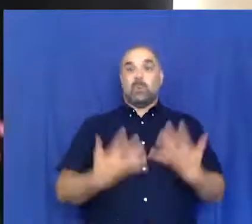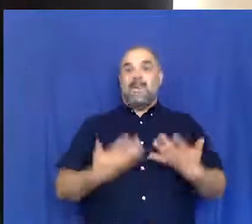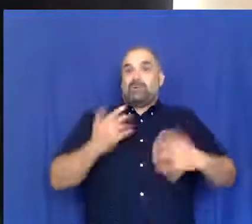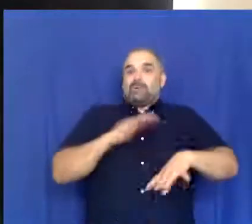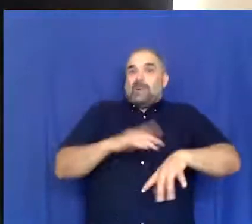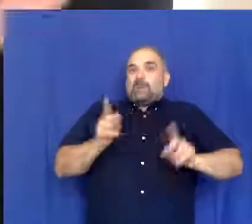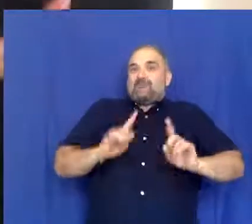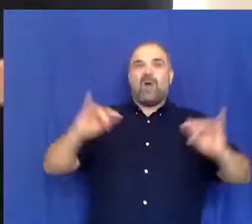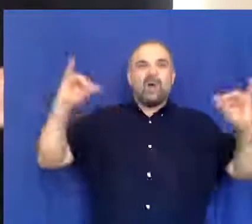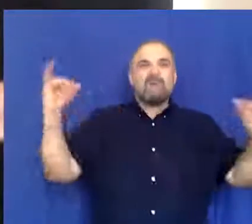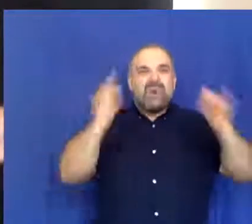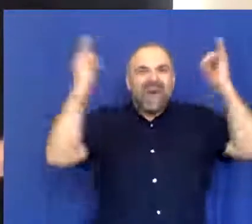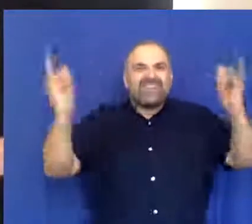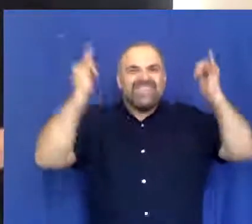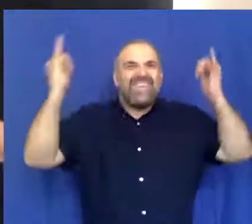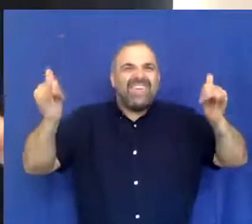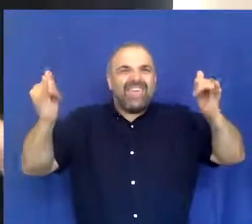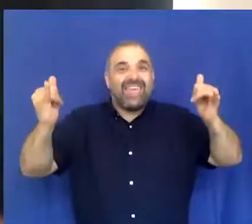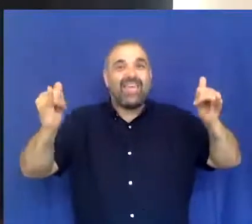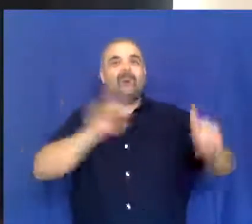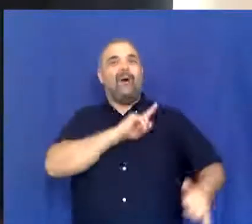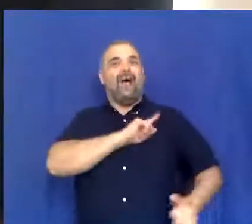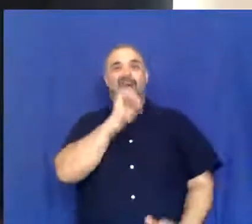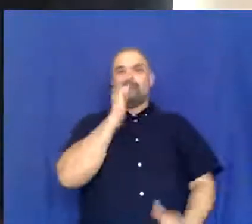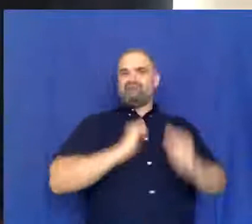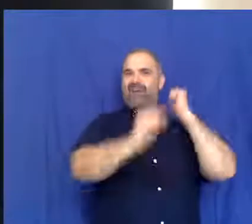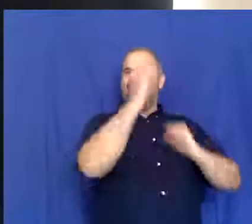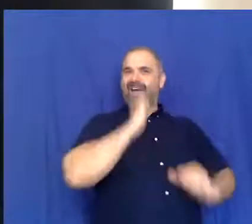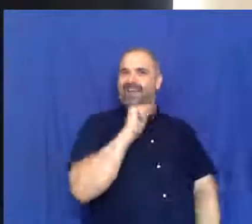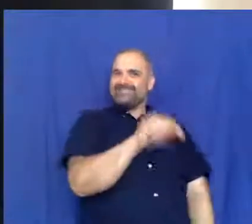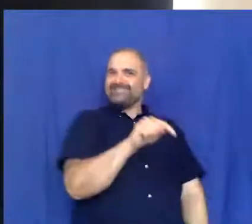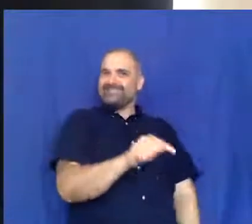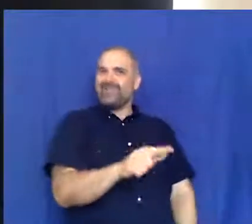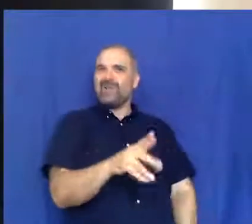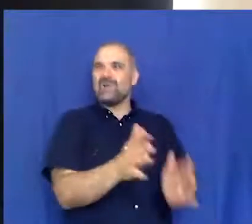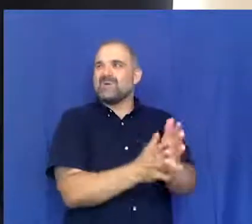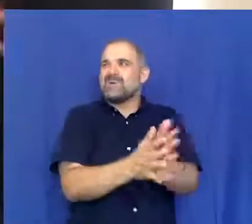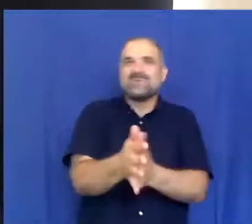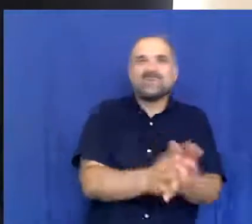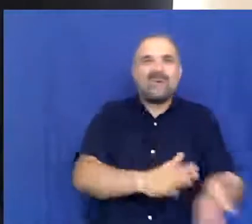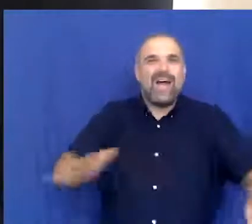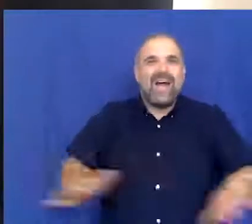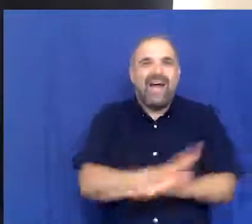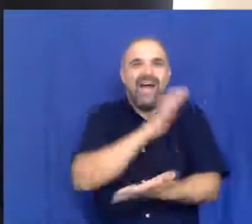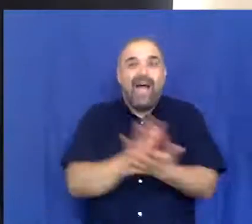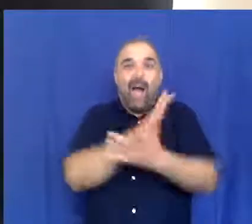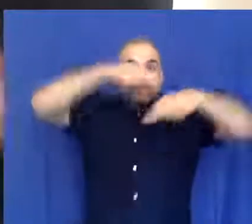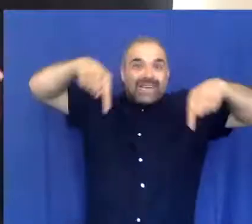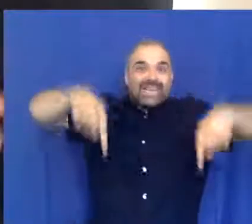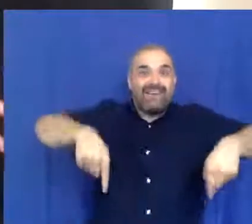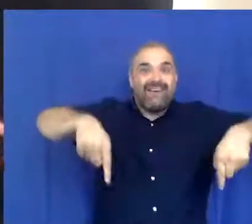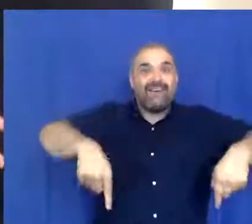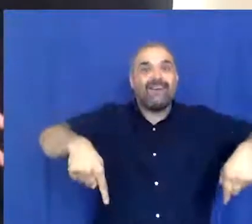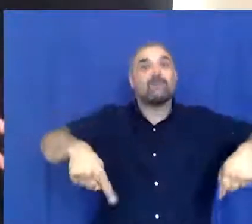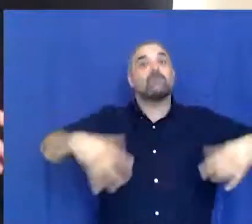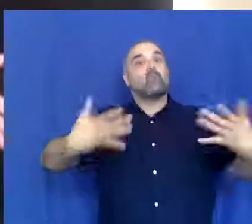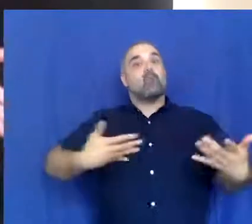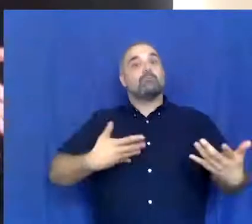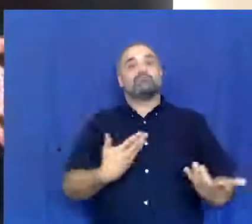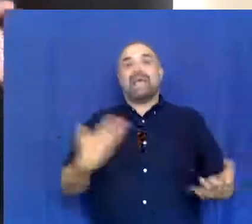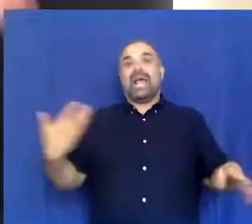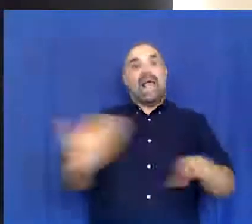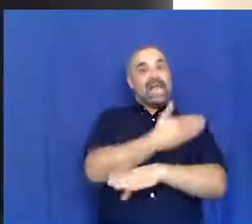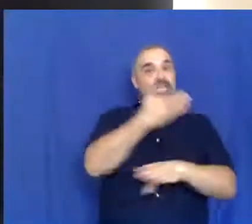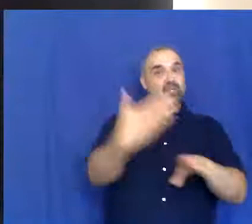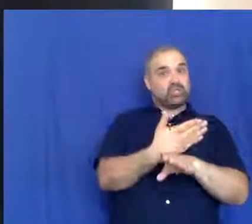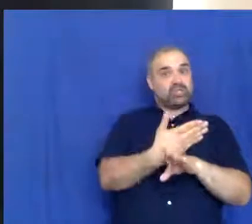for us to have a party because we are at Pride and we are so happy to be here. So